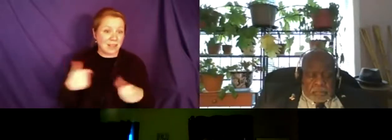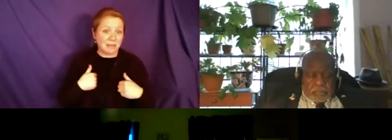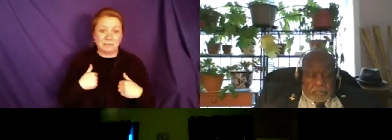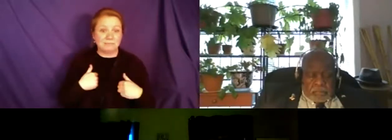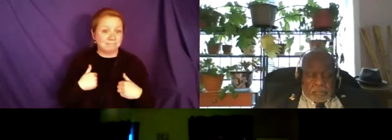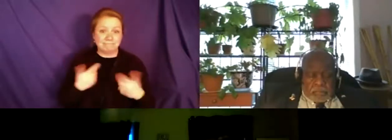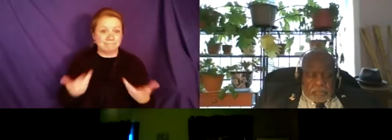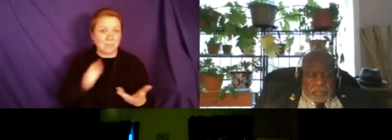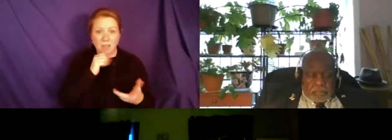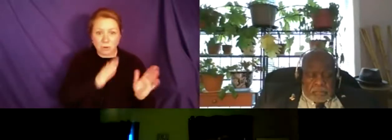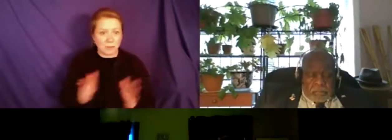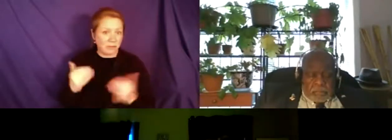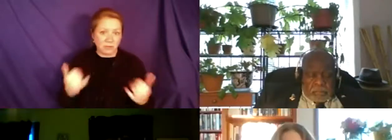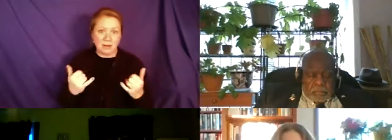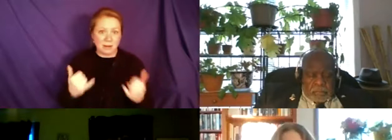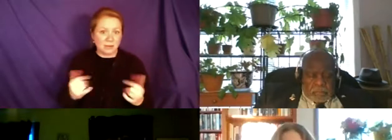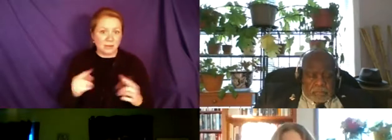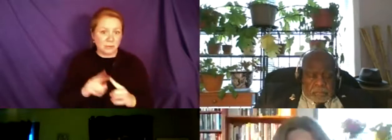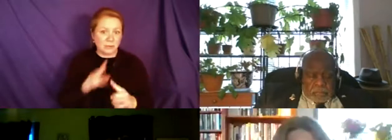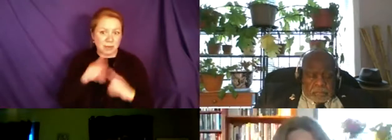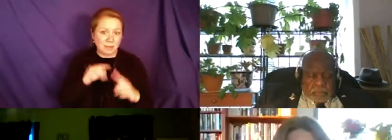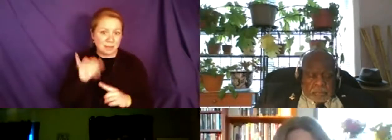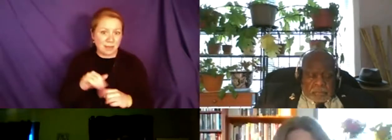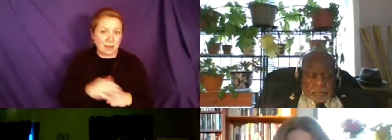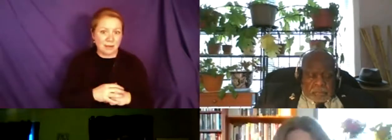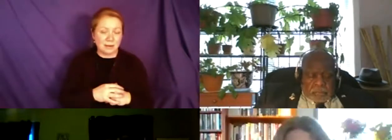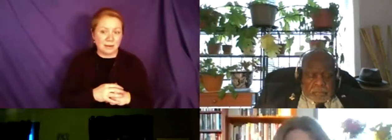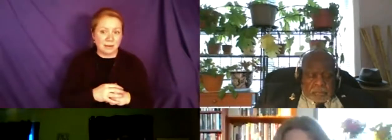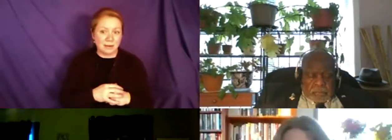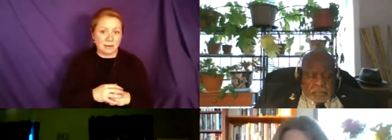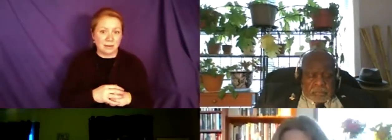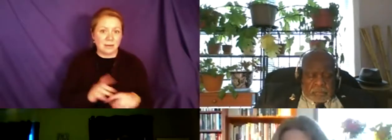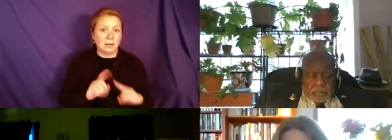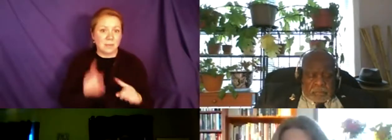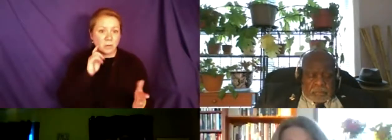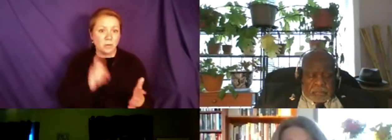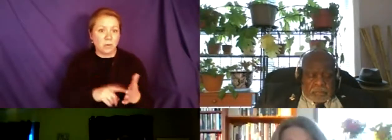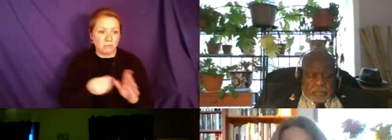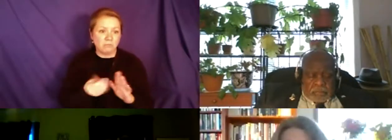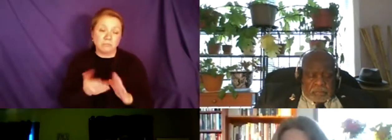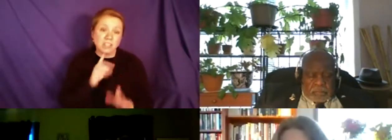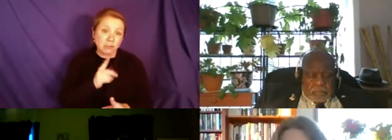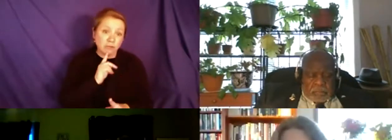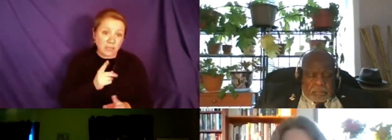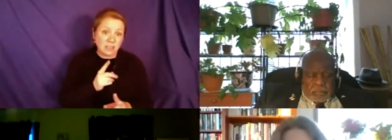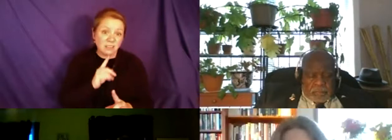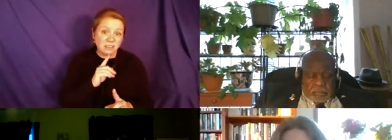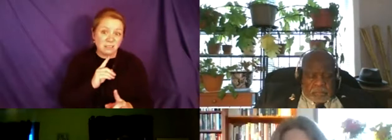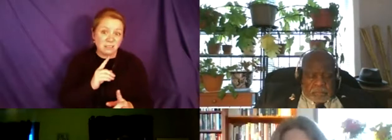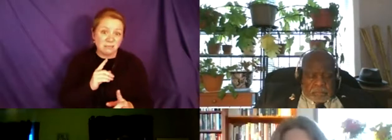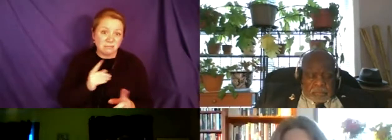really prepared at this point to speak to that, other than to note that it's a very real reality for